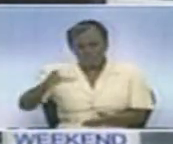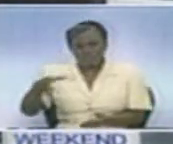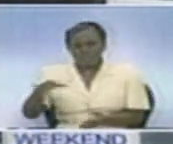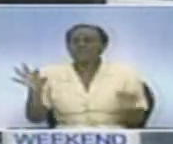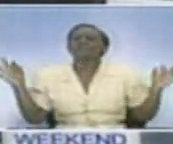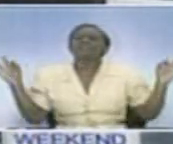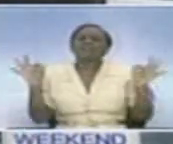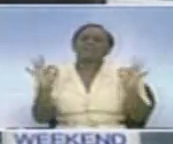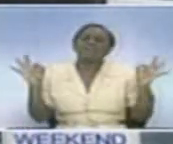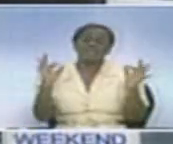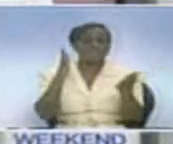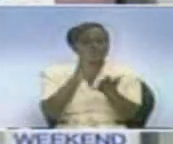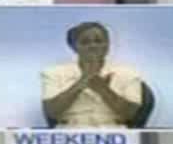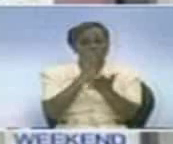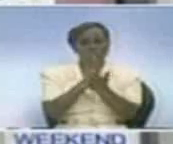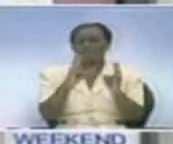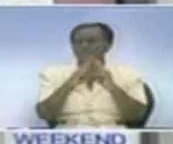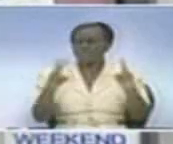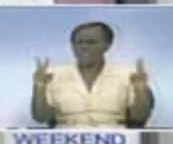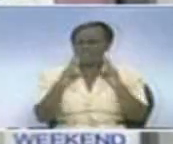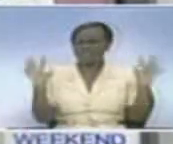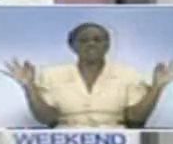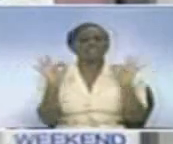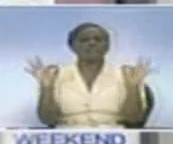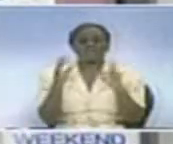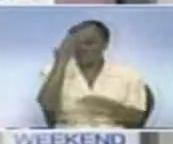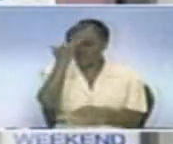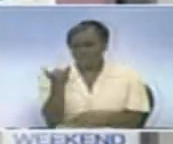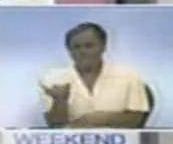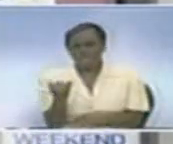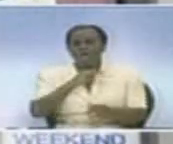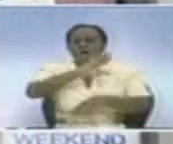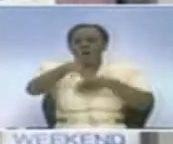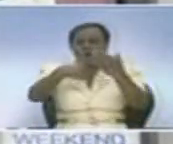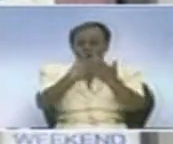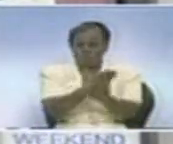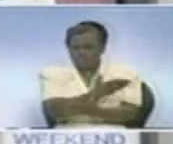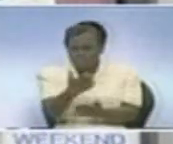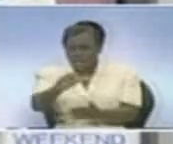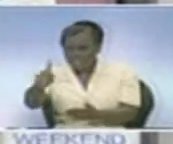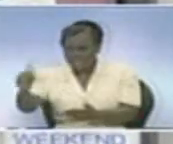surprising. Very, very surprising that for all those hours,